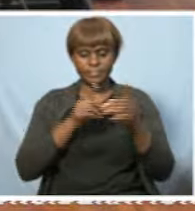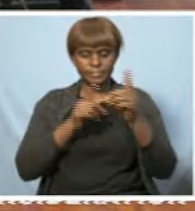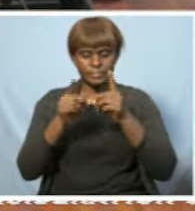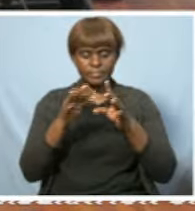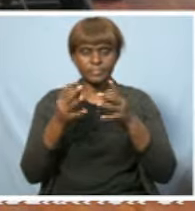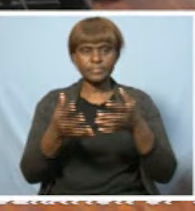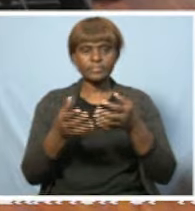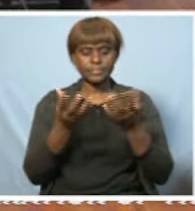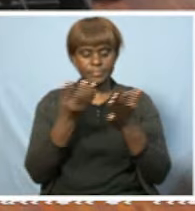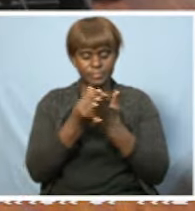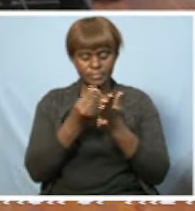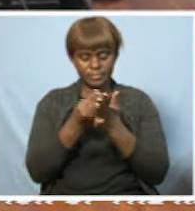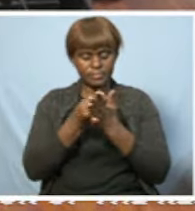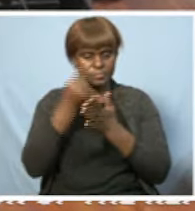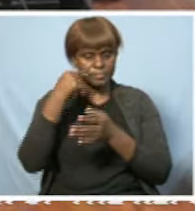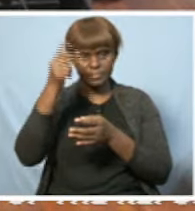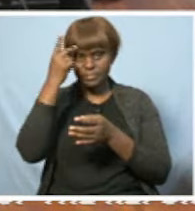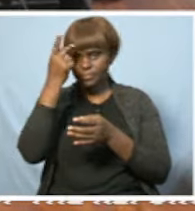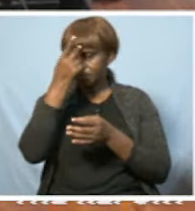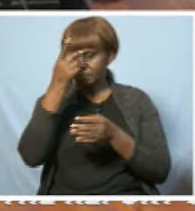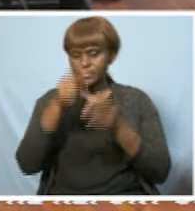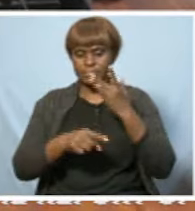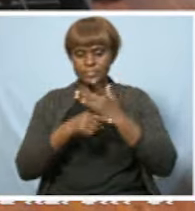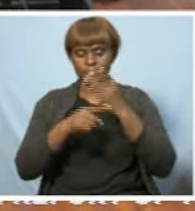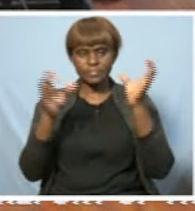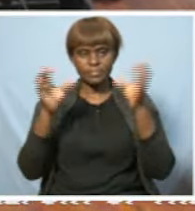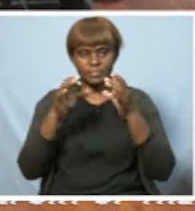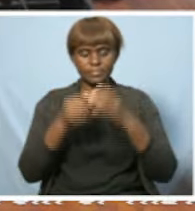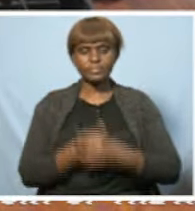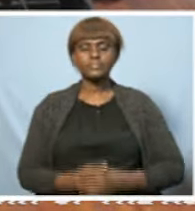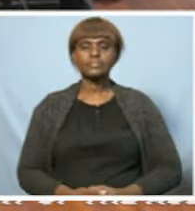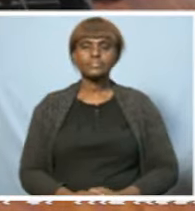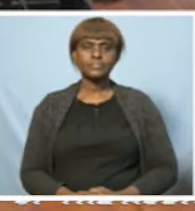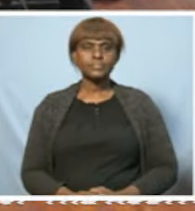for PETAUKE Town Council.